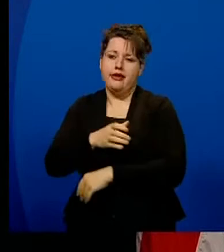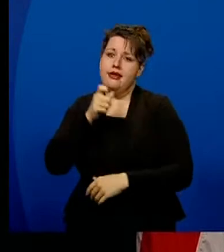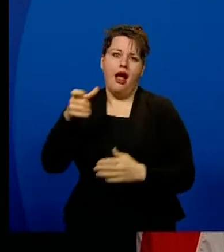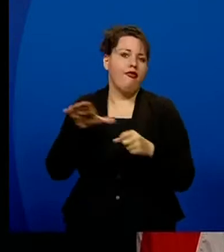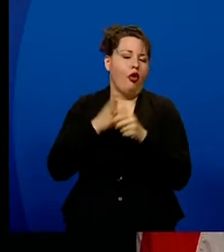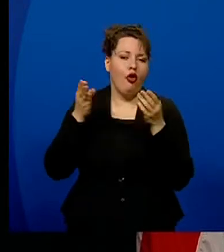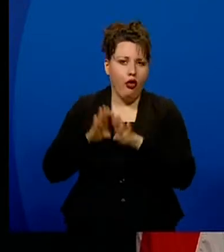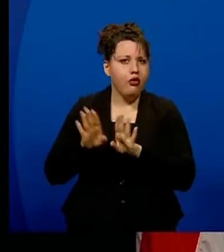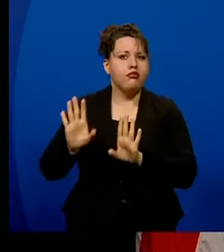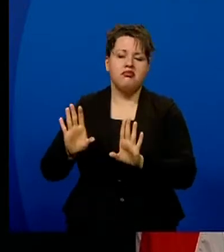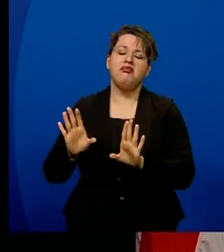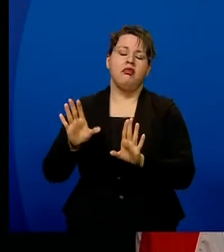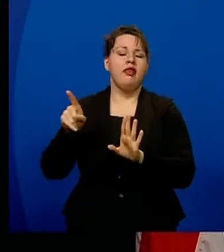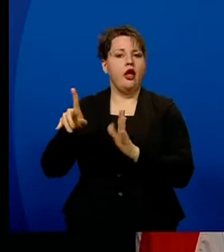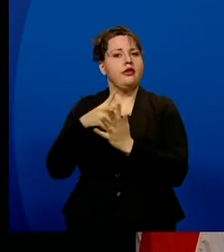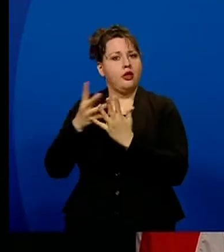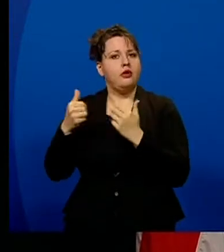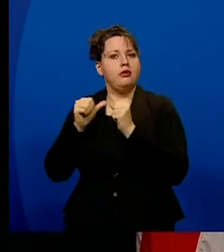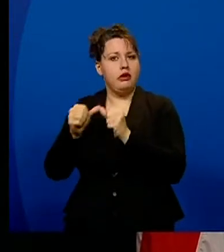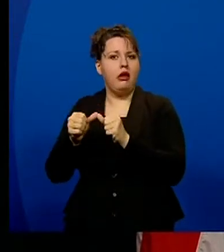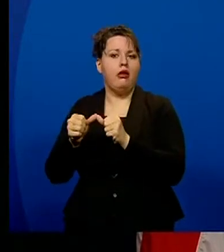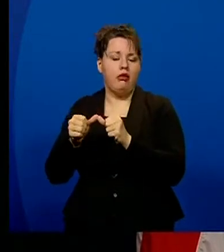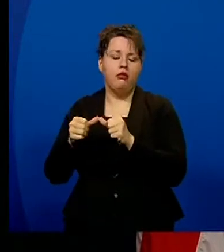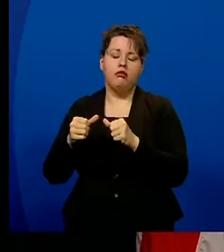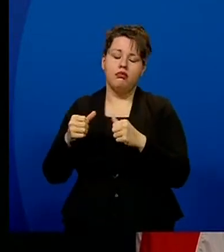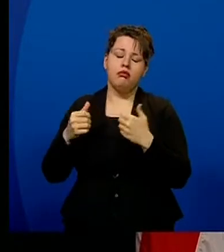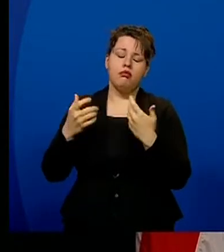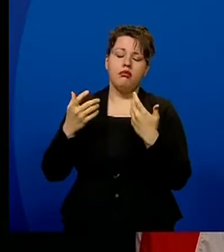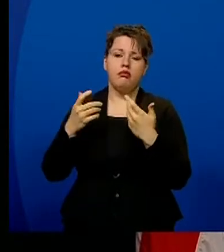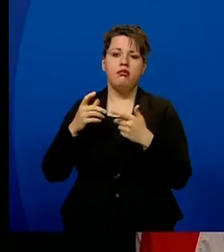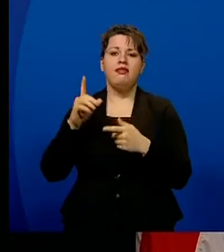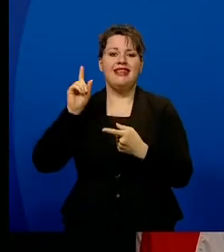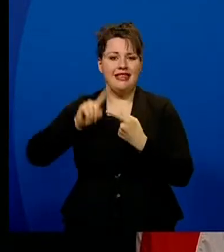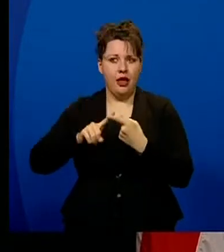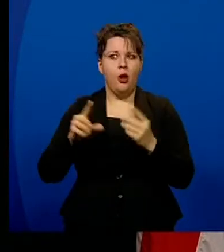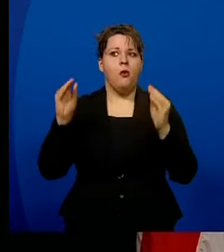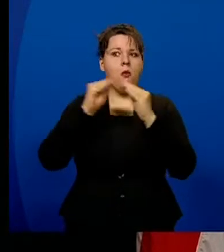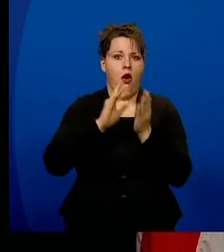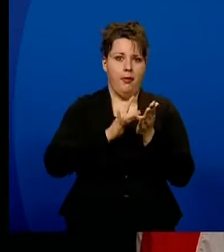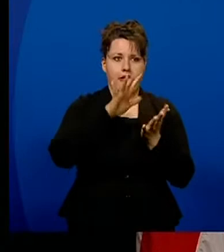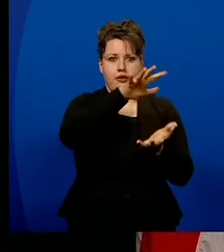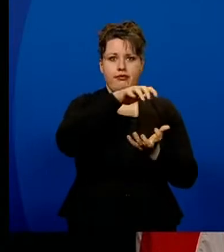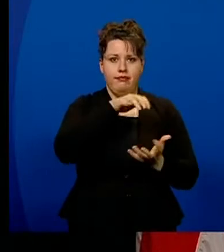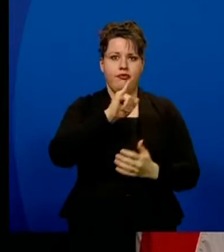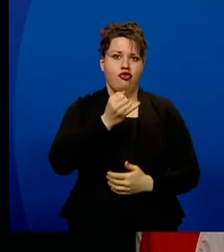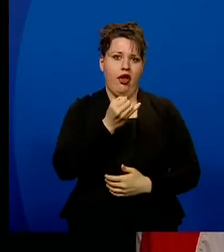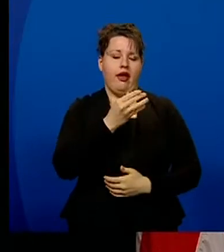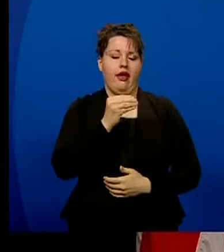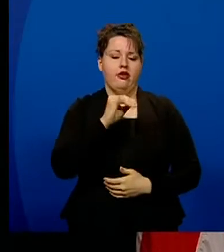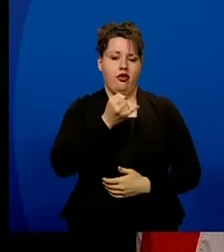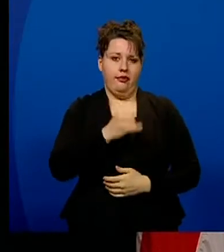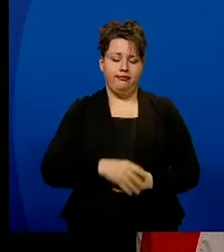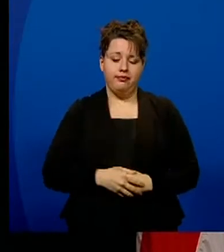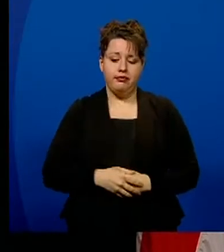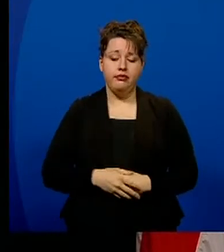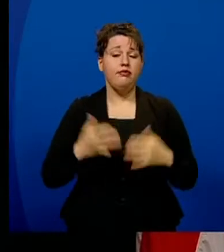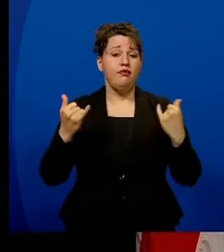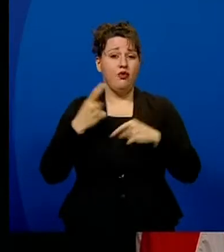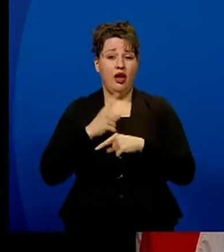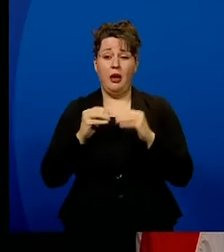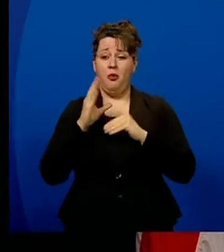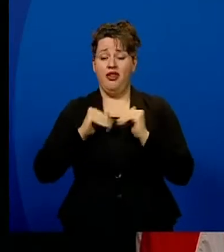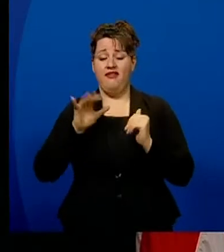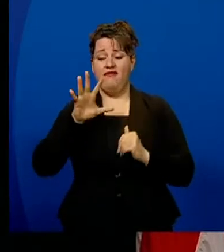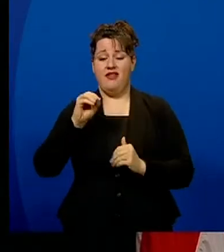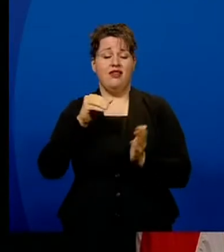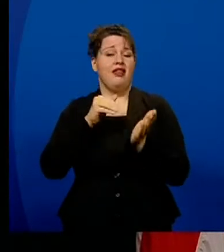down. They're scheduling appointments as well until we get the increased doses of J&J. To date, nearly 50,000 of